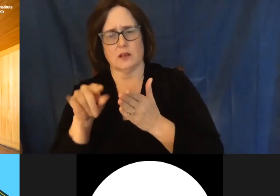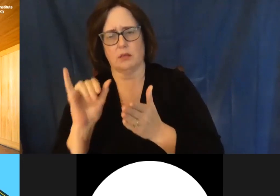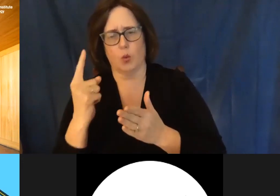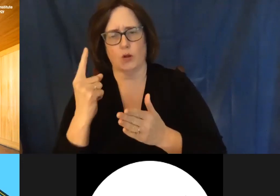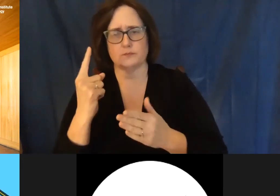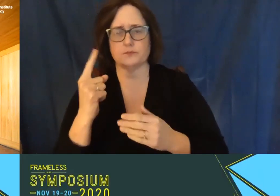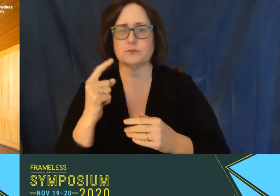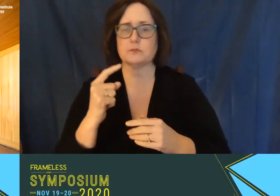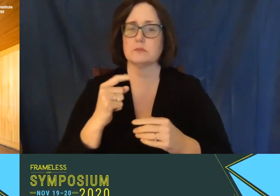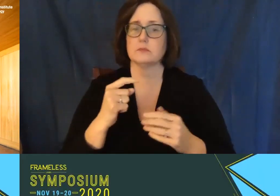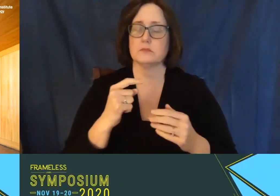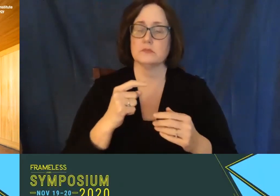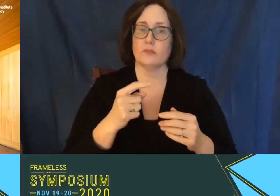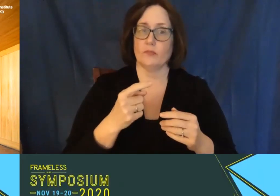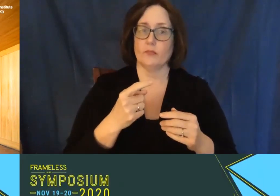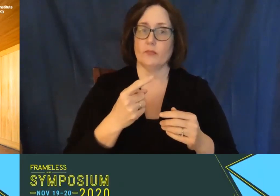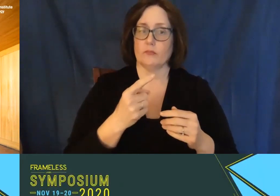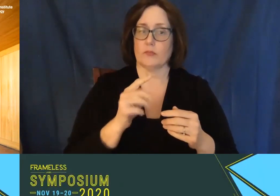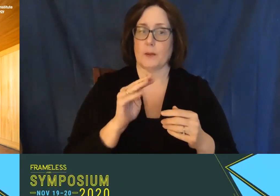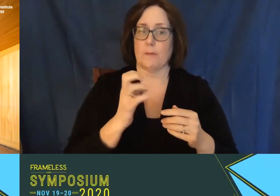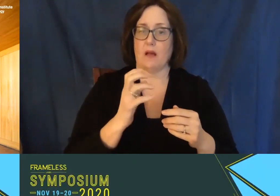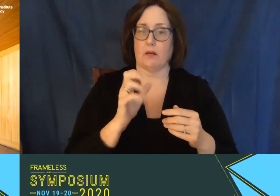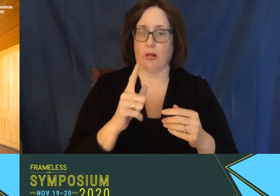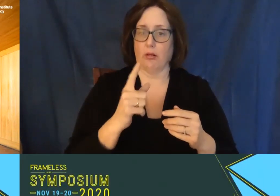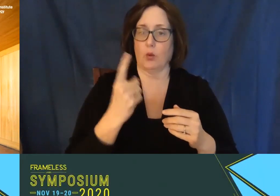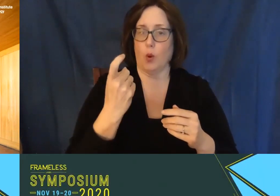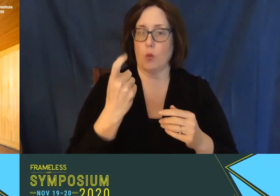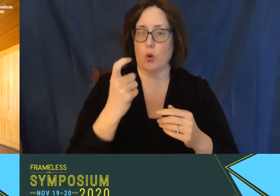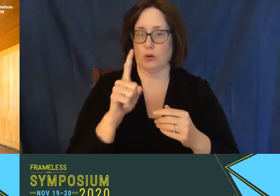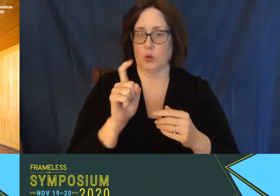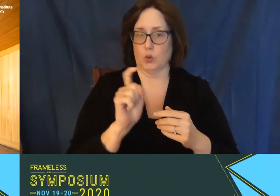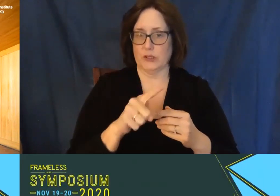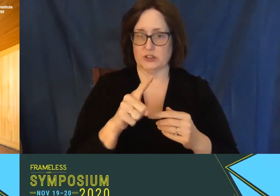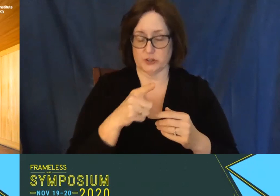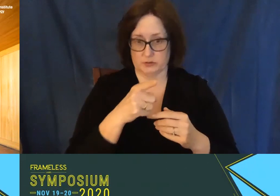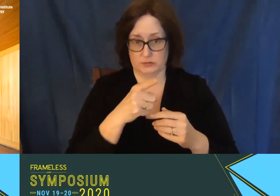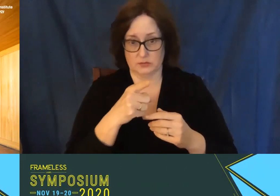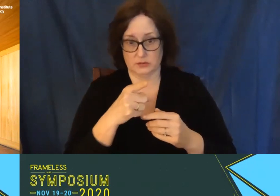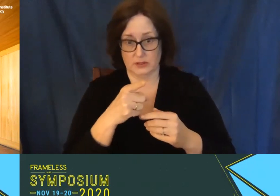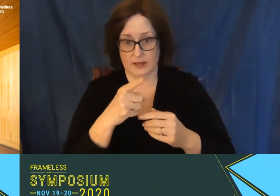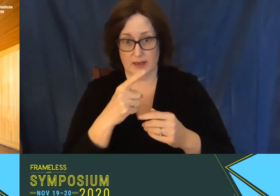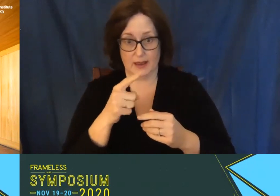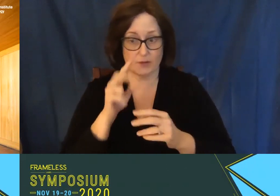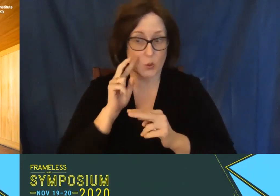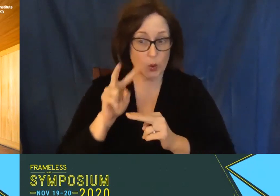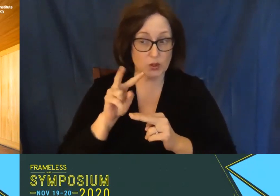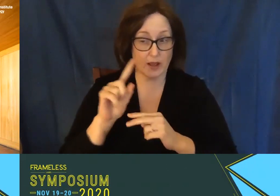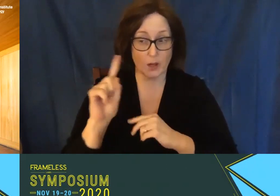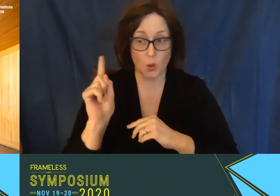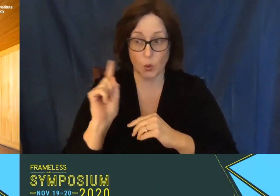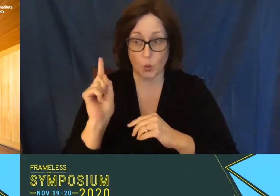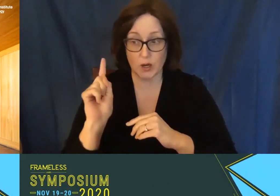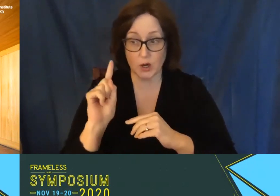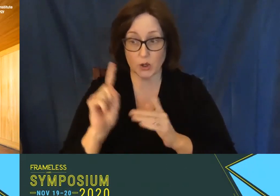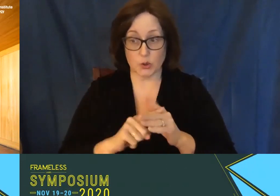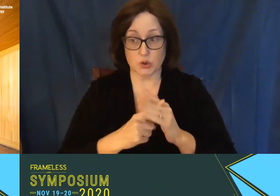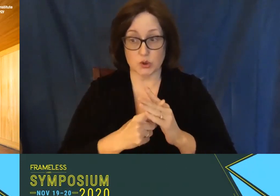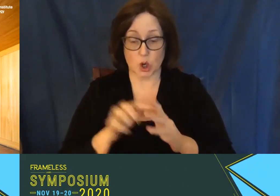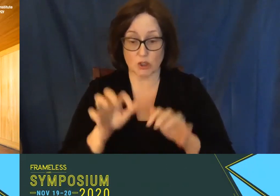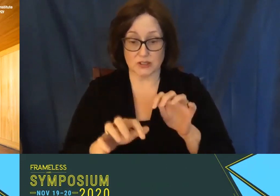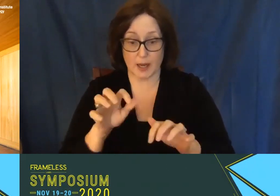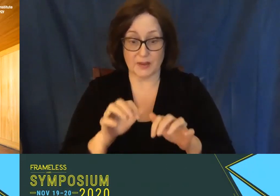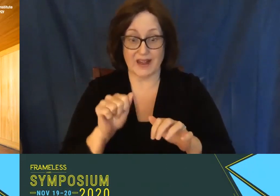Okay, one final question. It says, have you also looked at where you start typing and then less letters are available to you as you